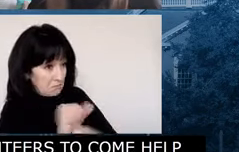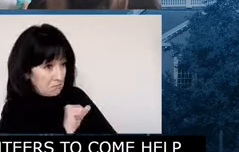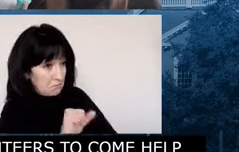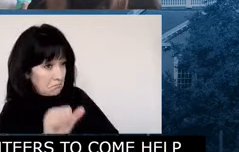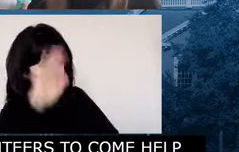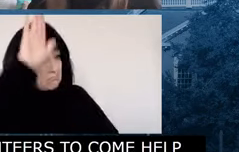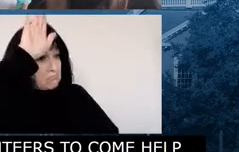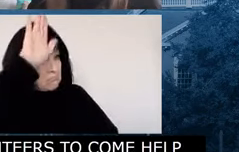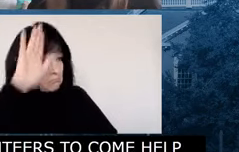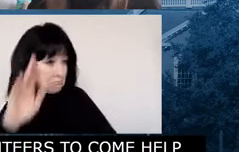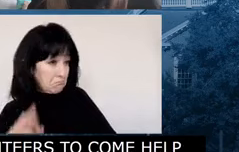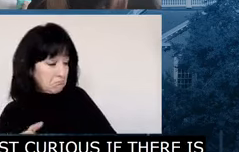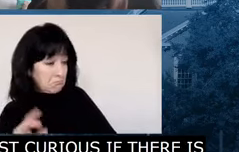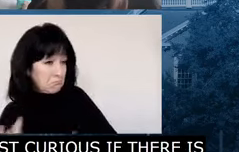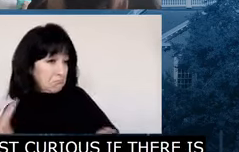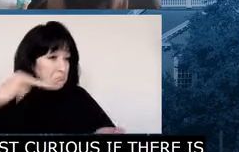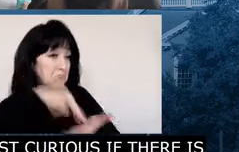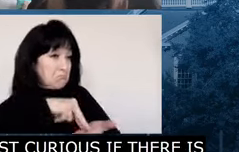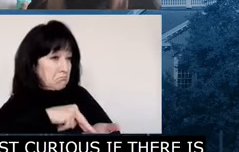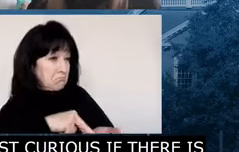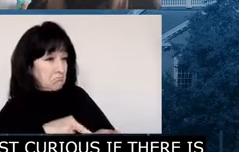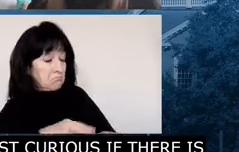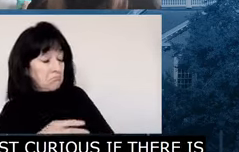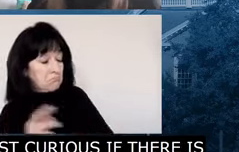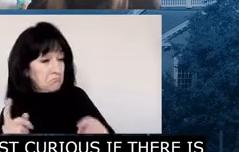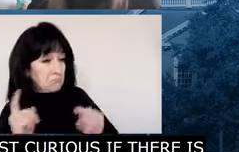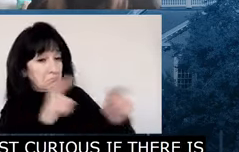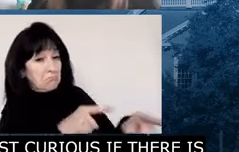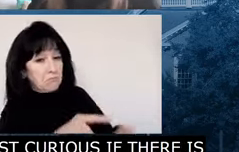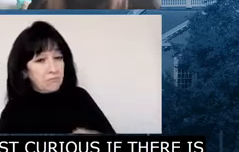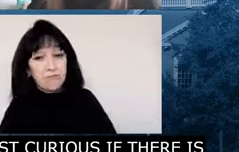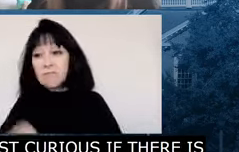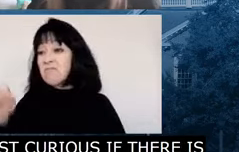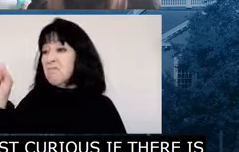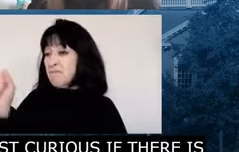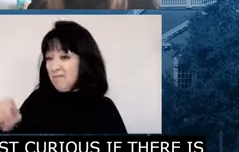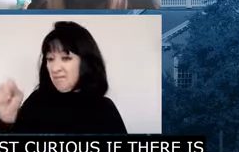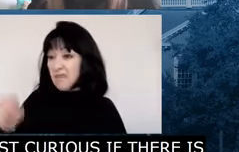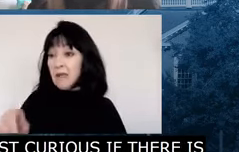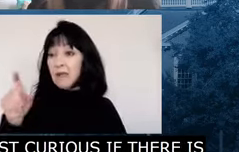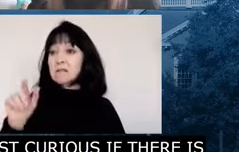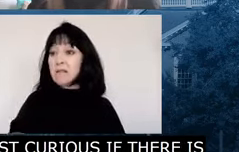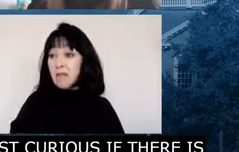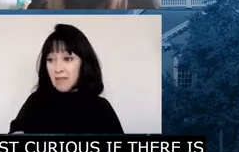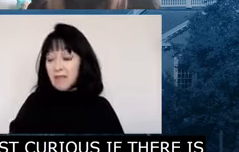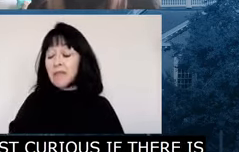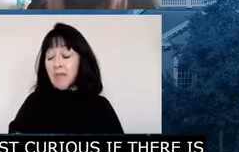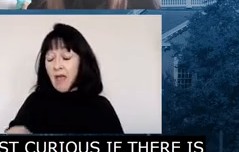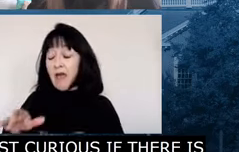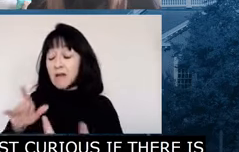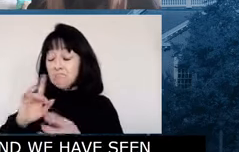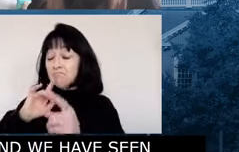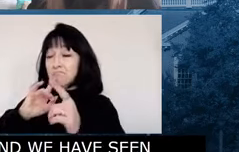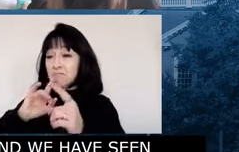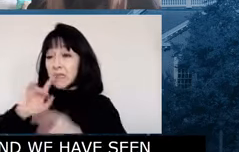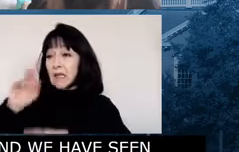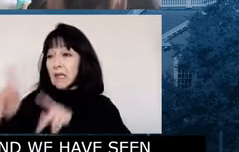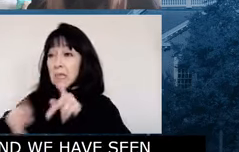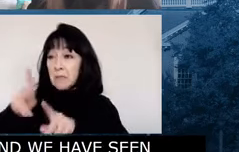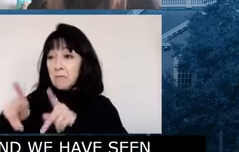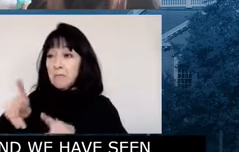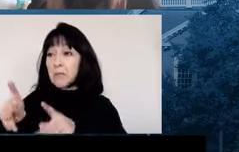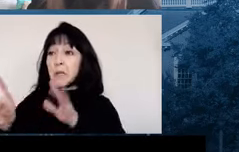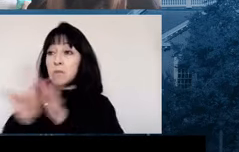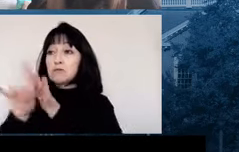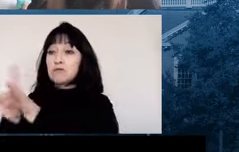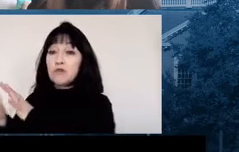back to help out. Yeah, the response was really very positive, and I'll attribute it to the videos